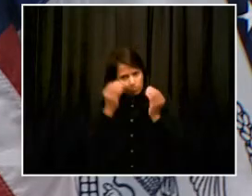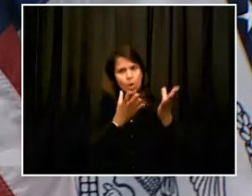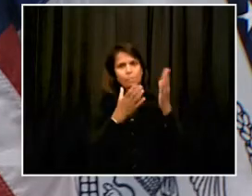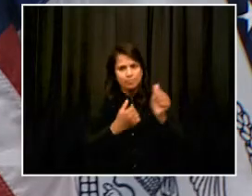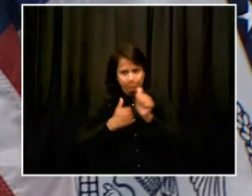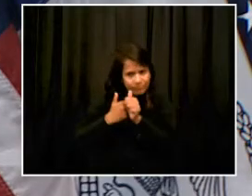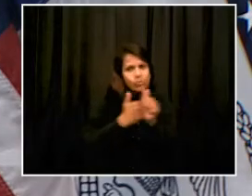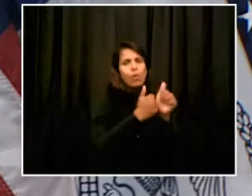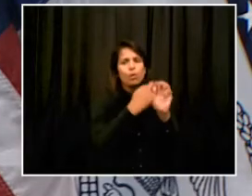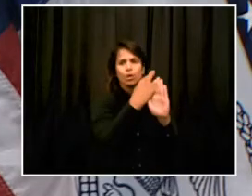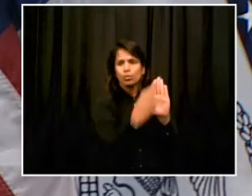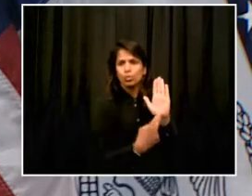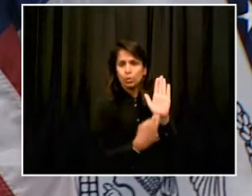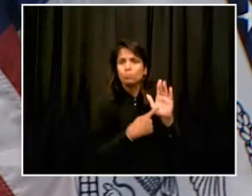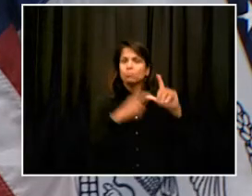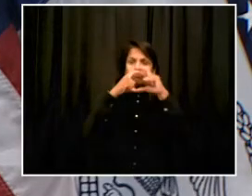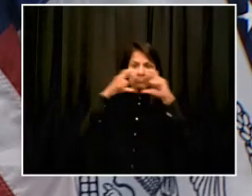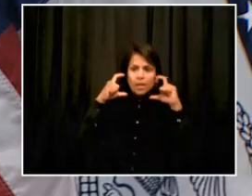WNYC.